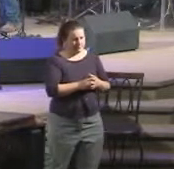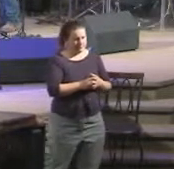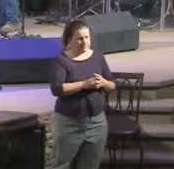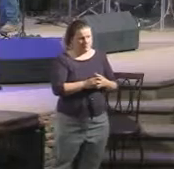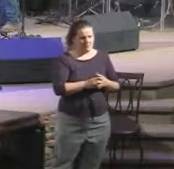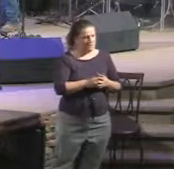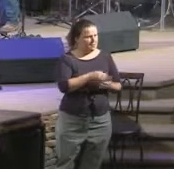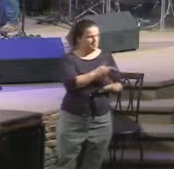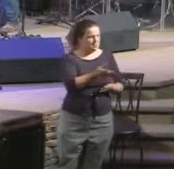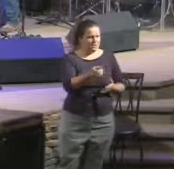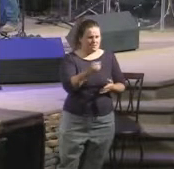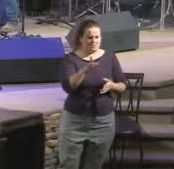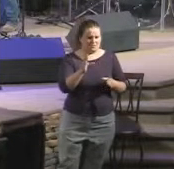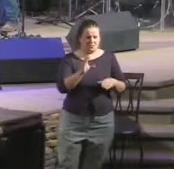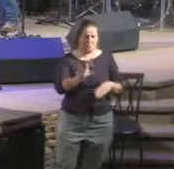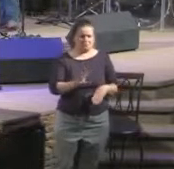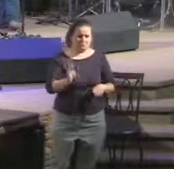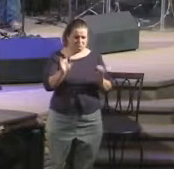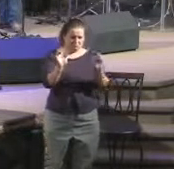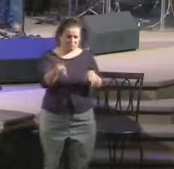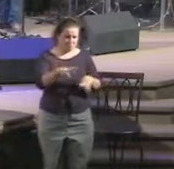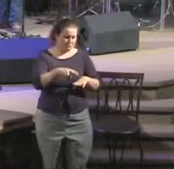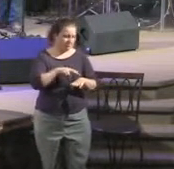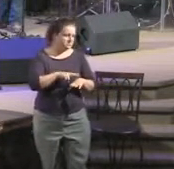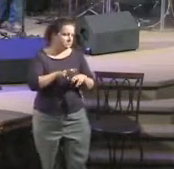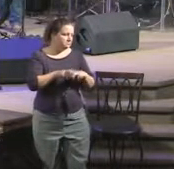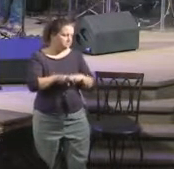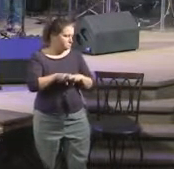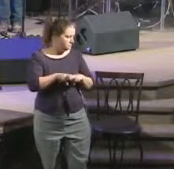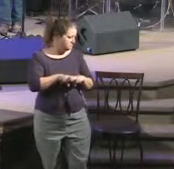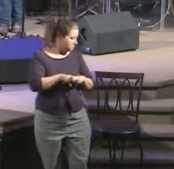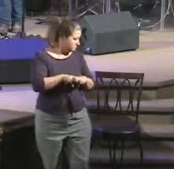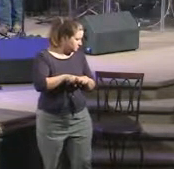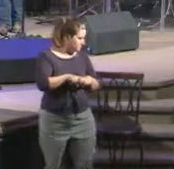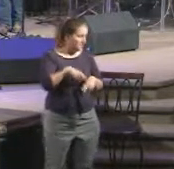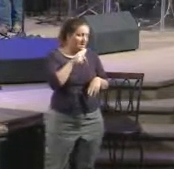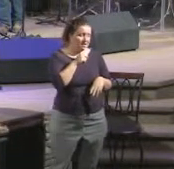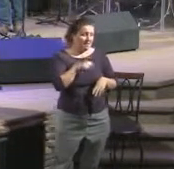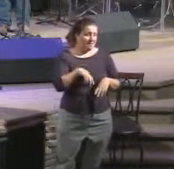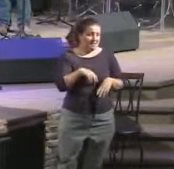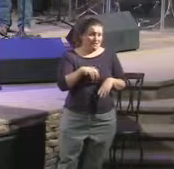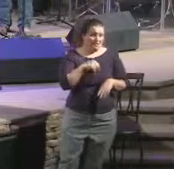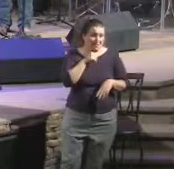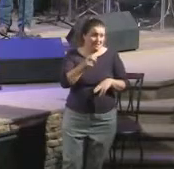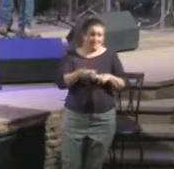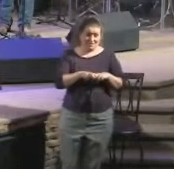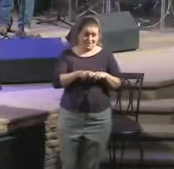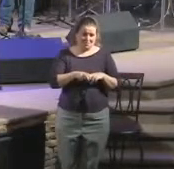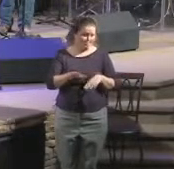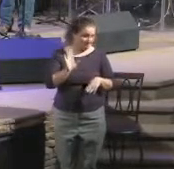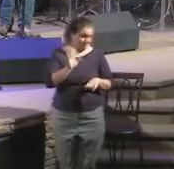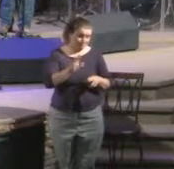Those of you that can be seated. Those of you who cannot, then don't.